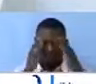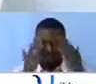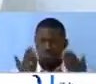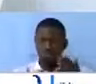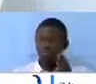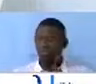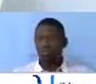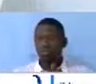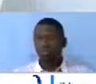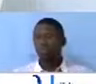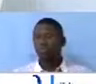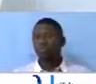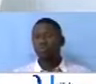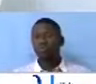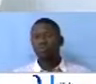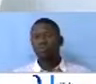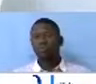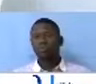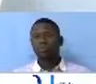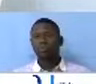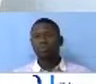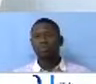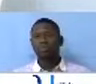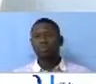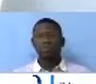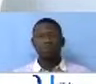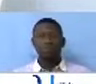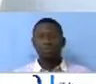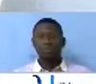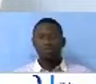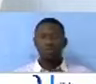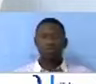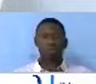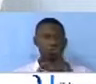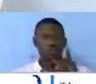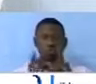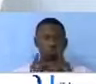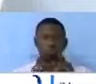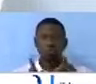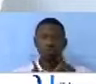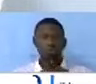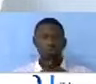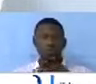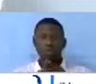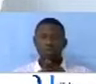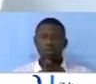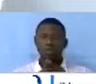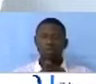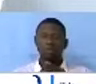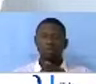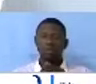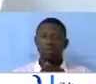definitely. I was not talking to that authority directly.